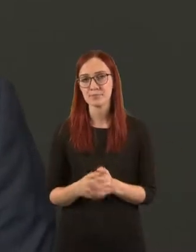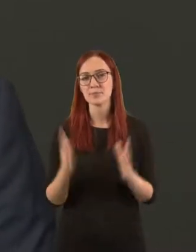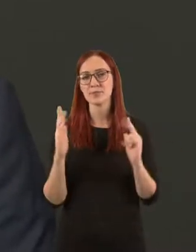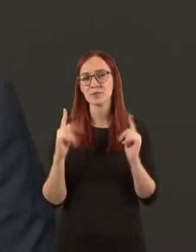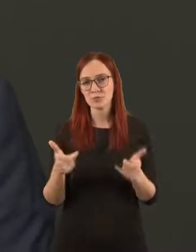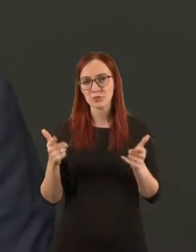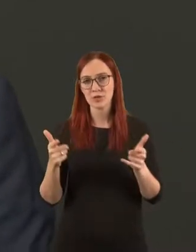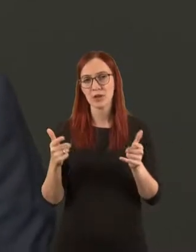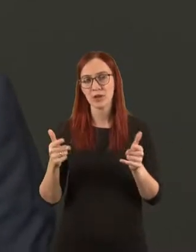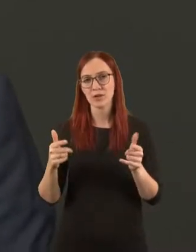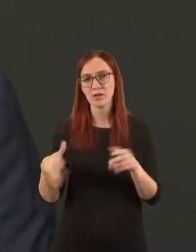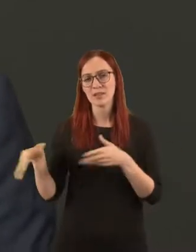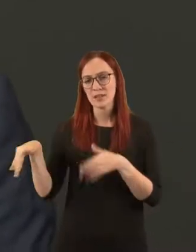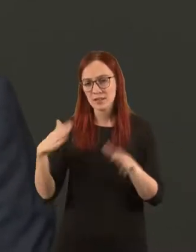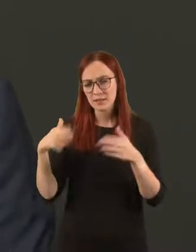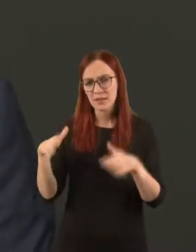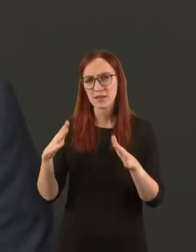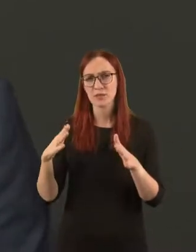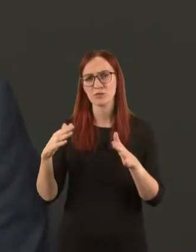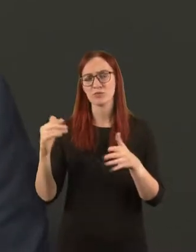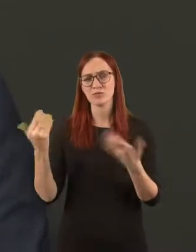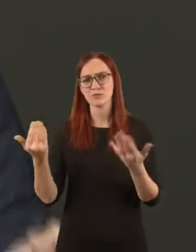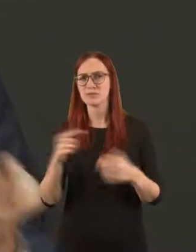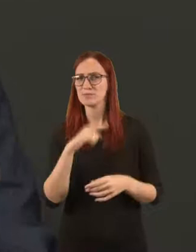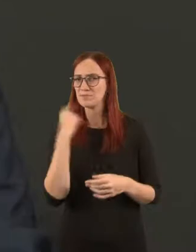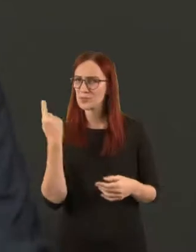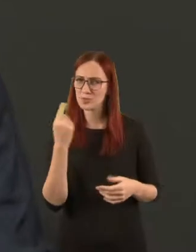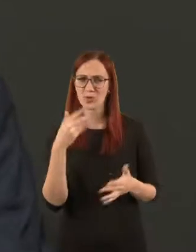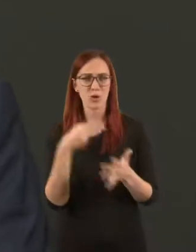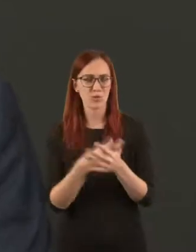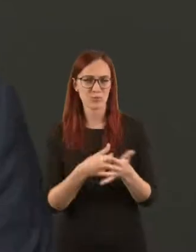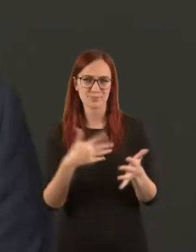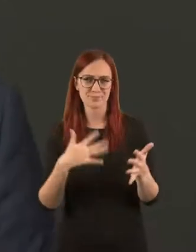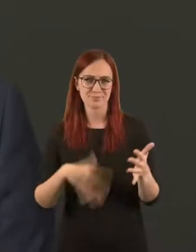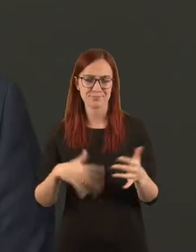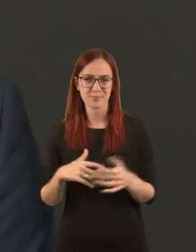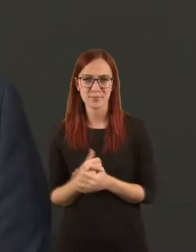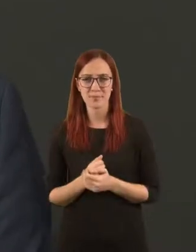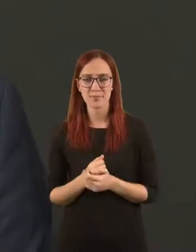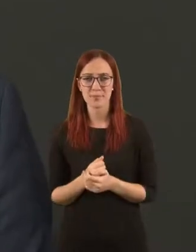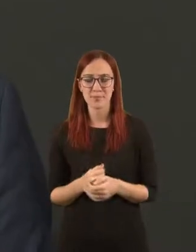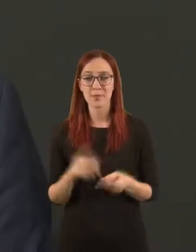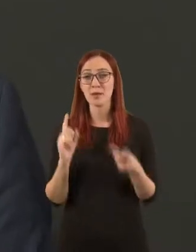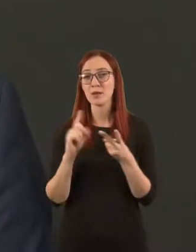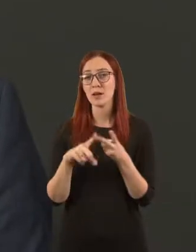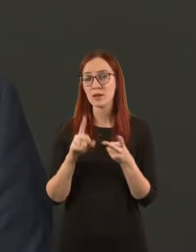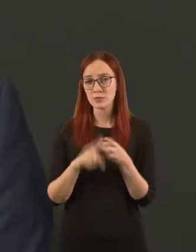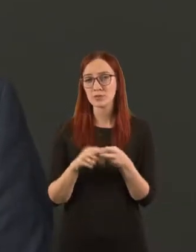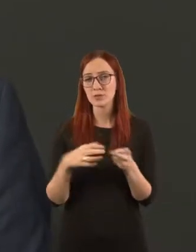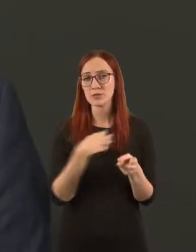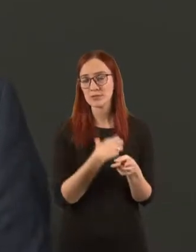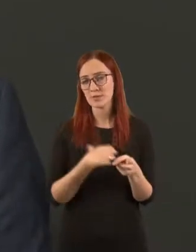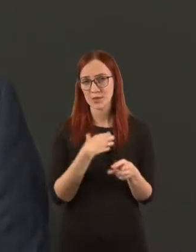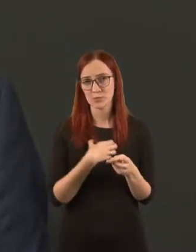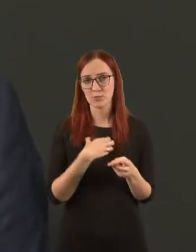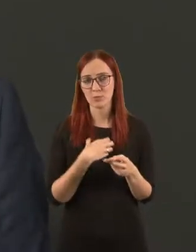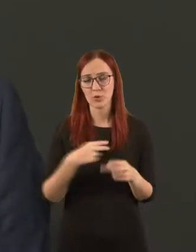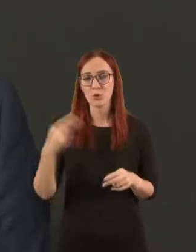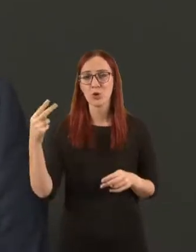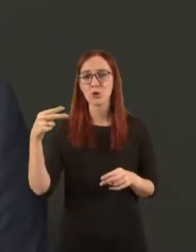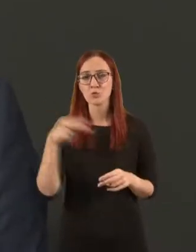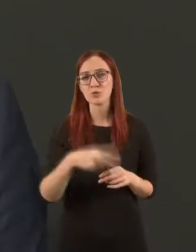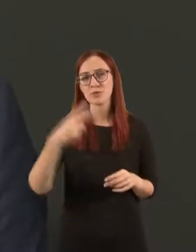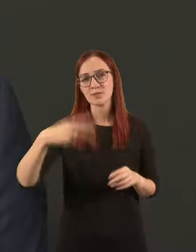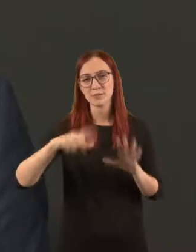And then we have to consider the question of price or cost, how much every solution will